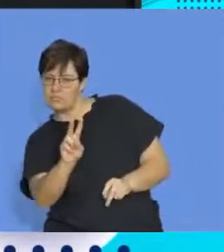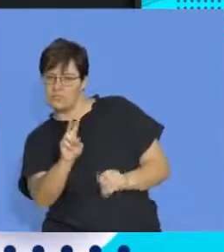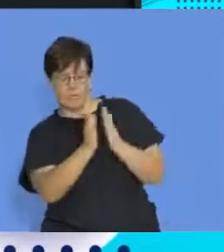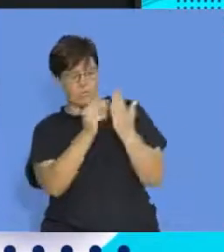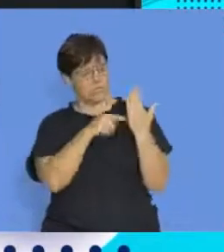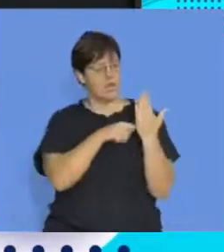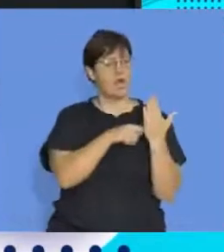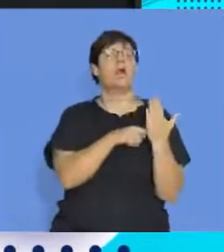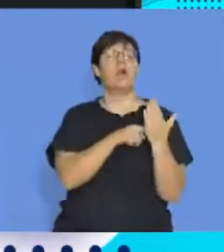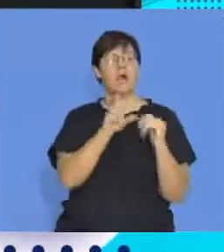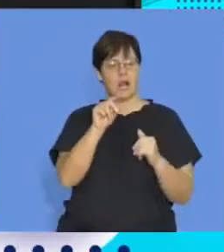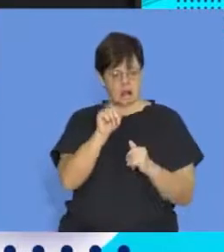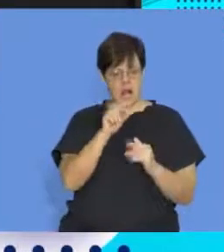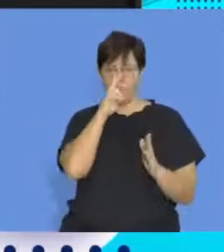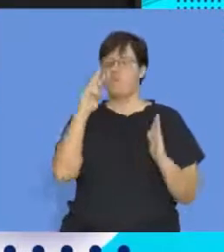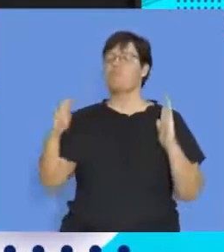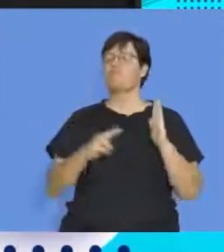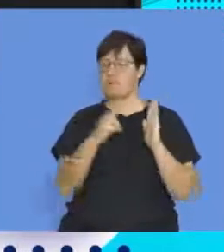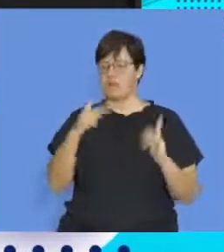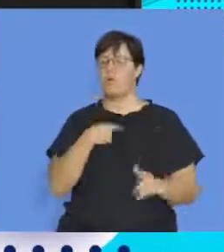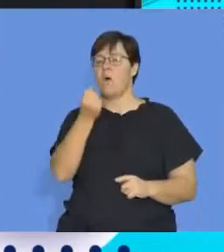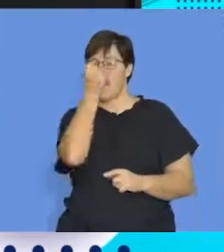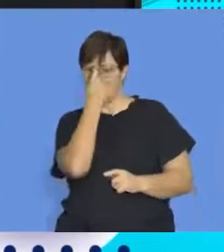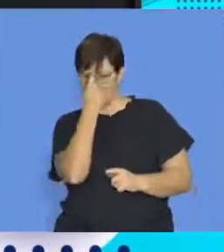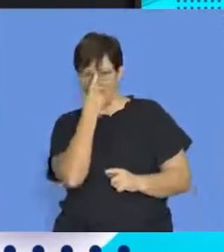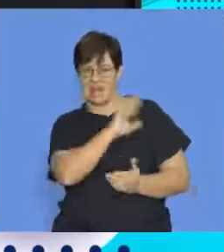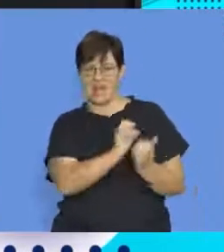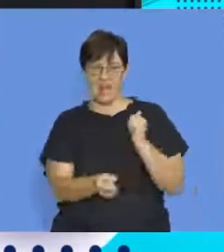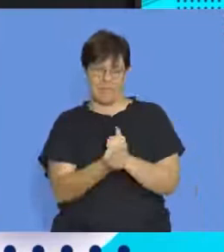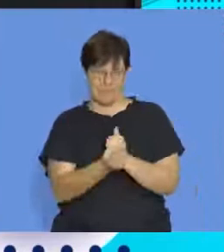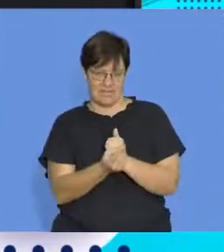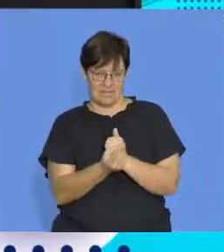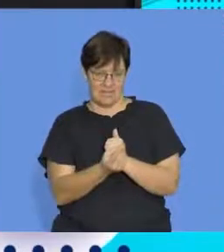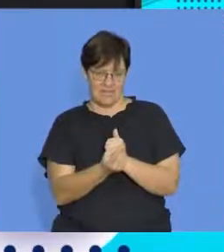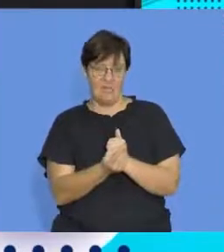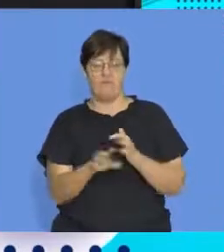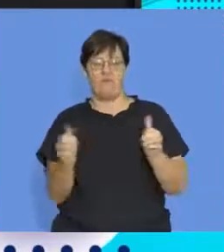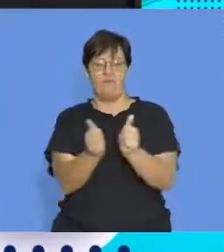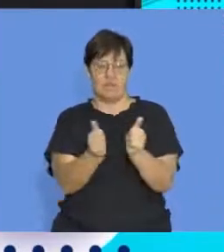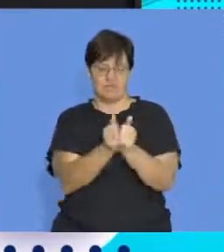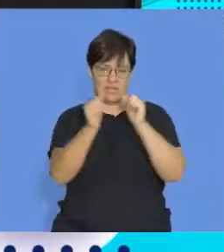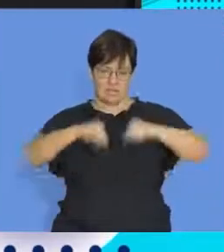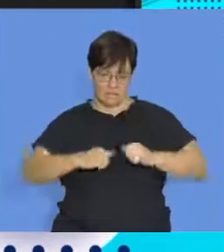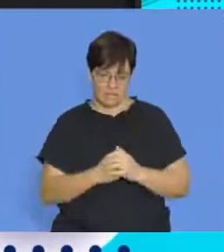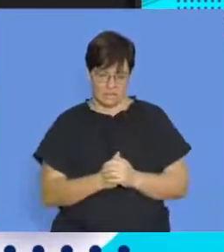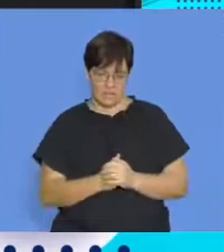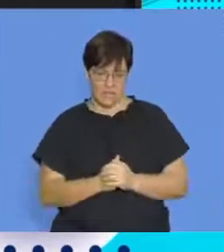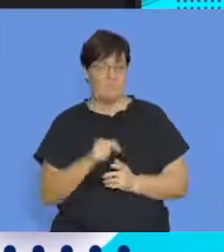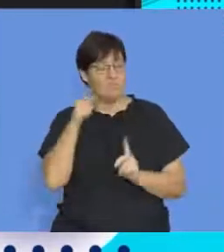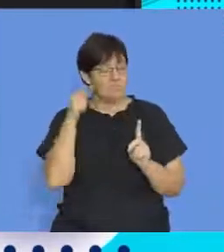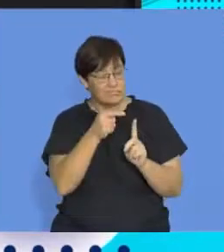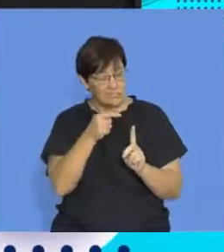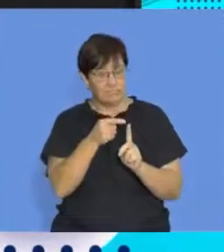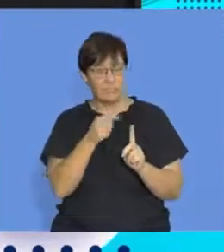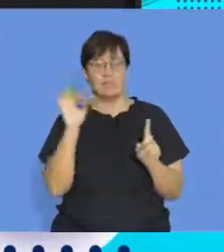of looking at the books and getting that reflection of what has happened in terms of the partnership